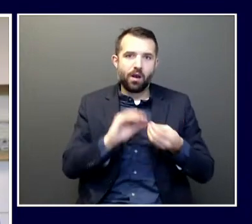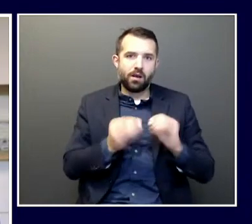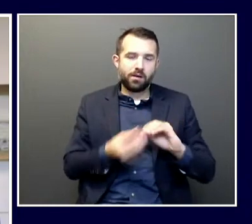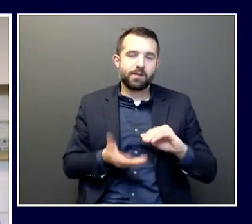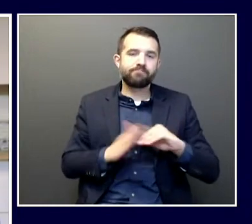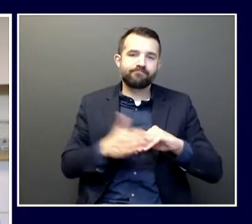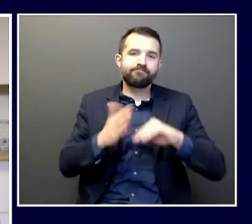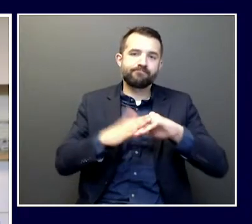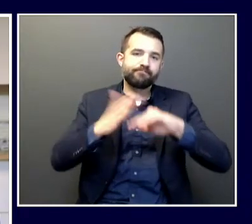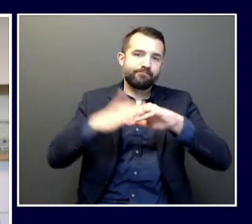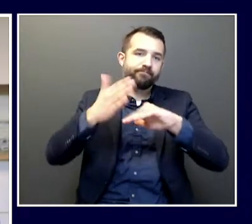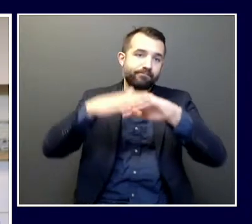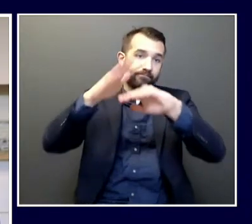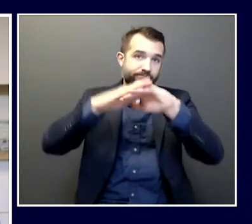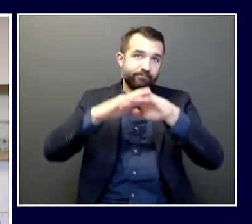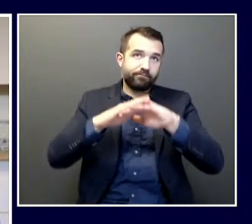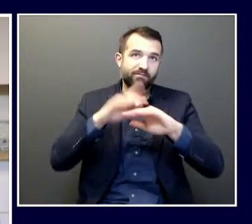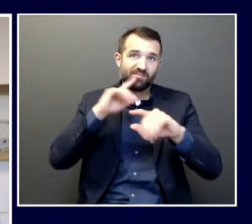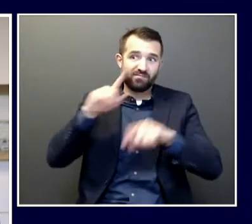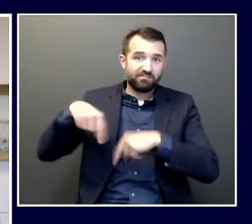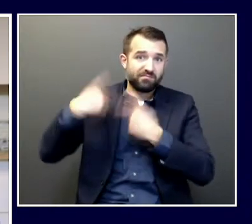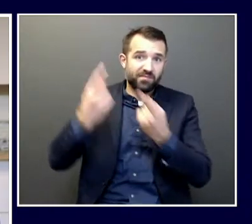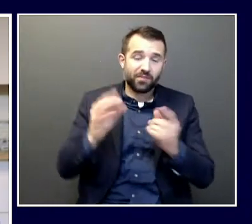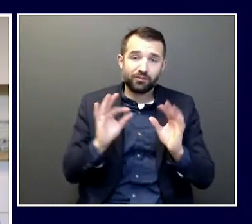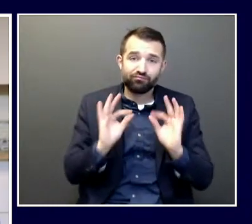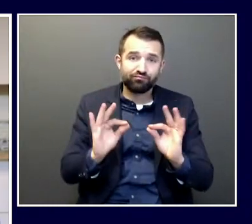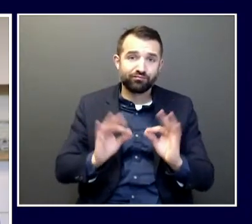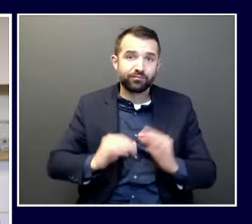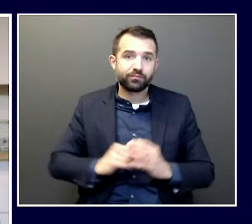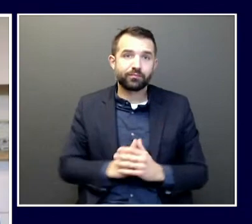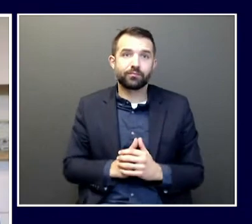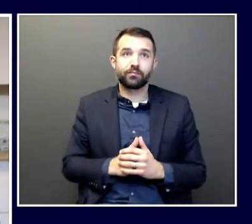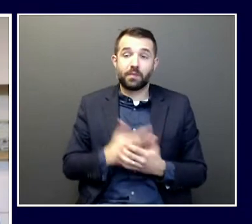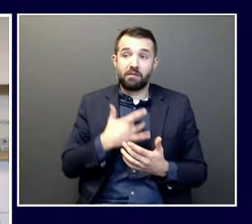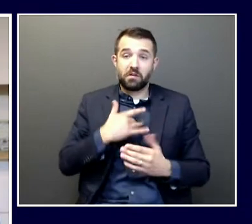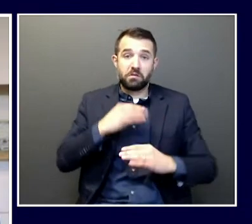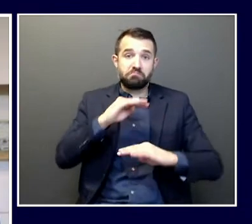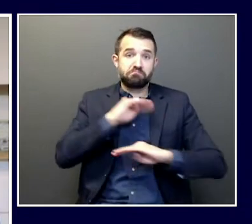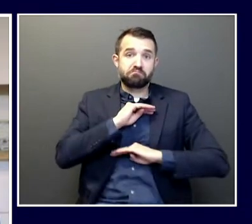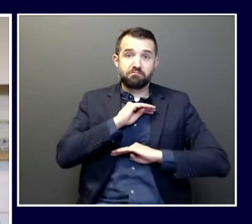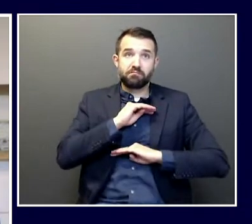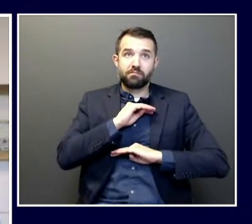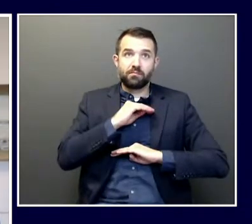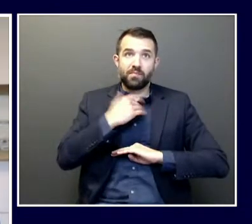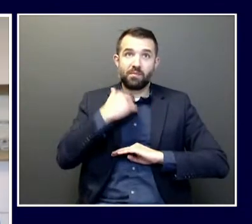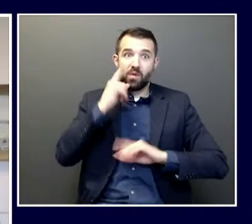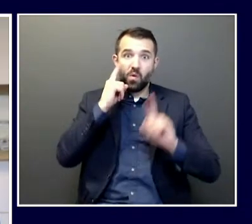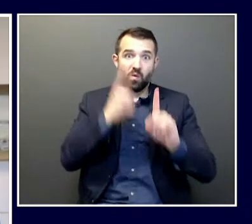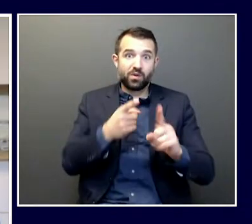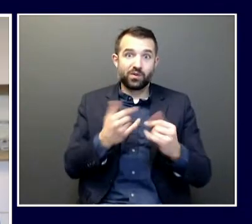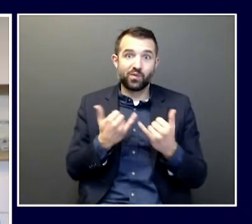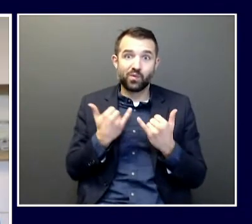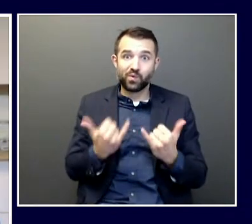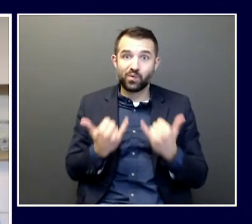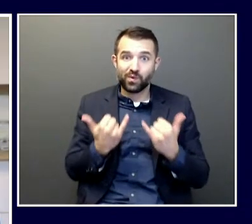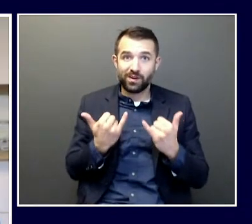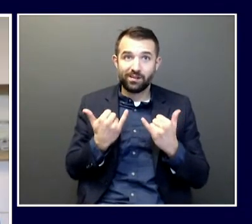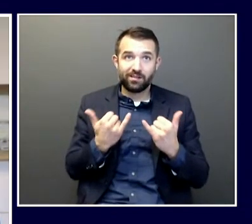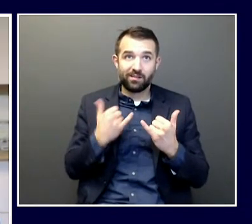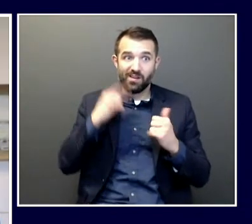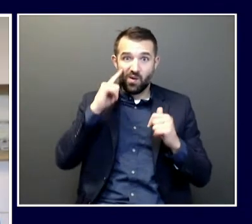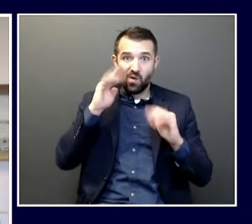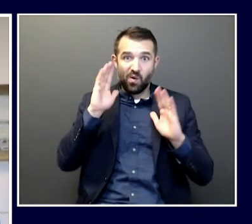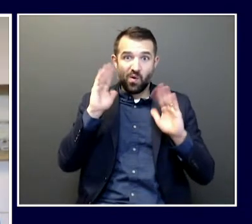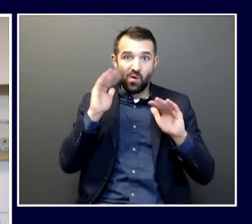I'm pleased with where we are. My goal is to try to turn that up from whatever we're at right now to past 10. Okay, thank you